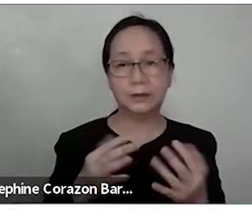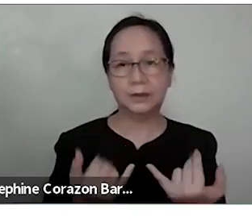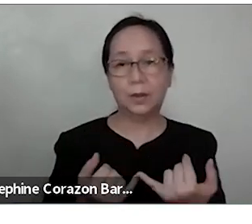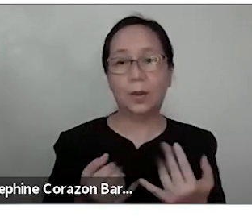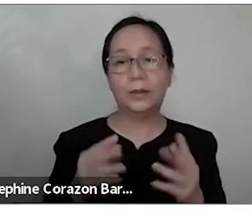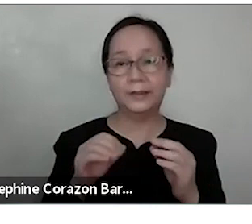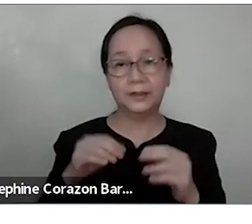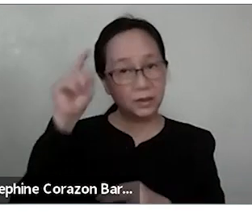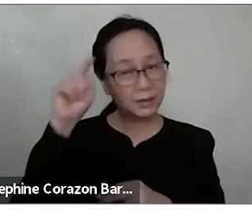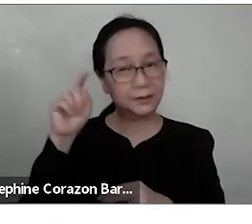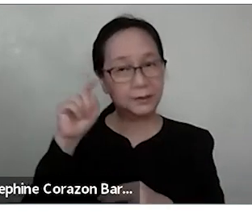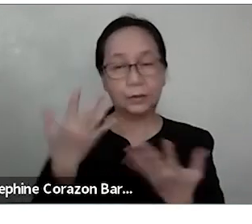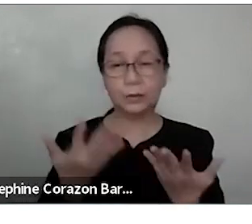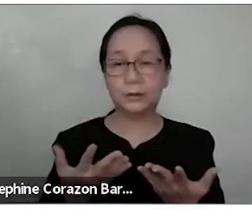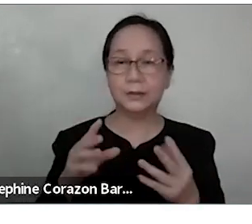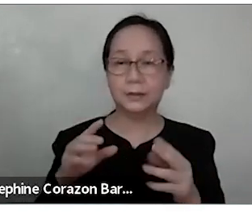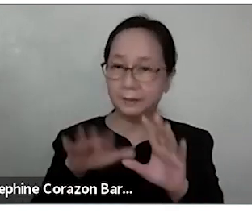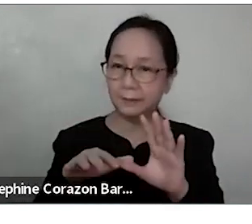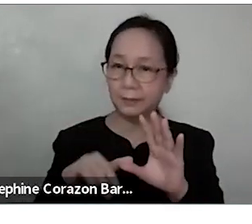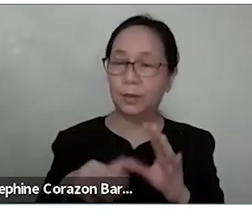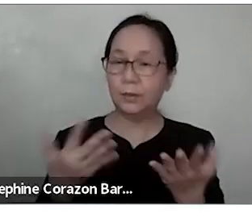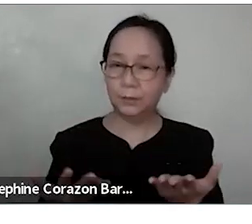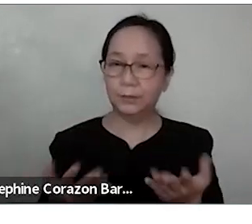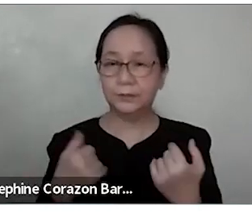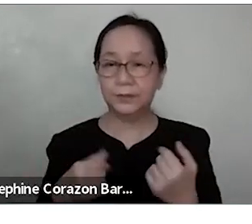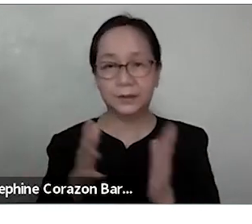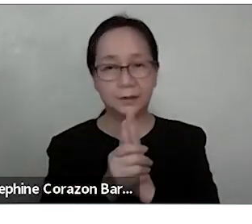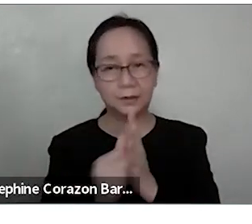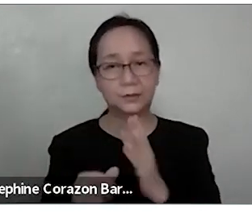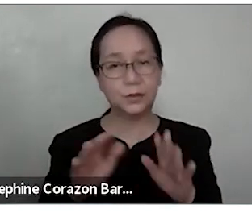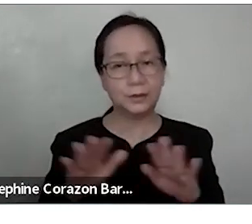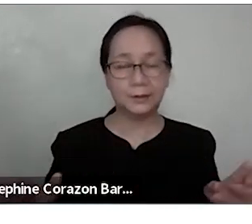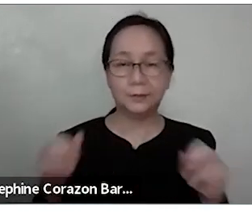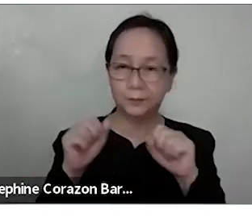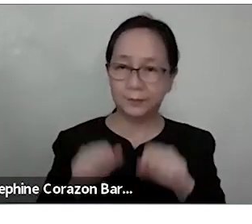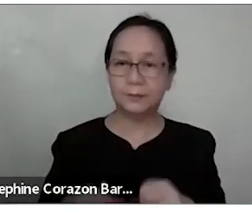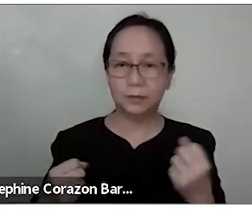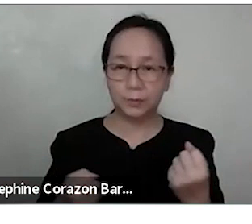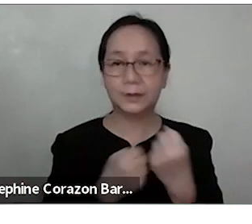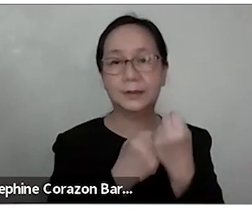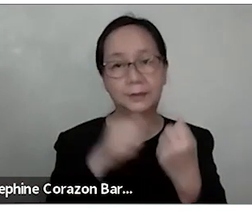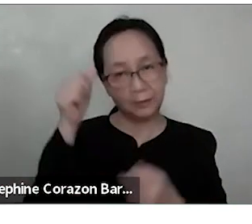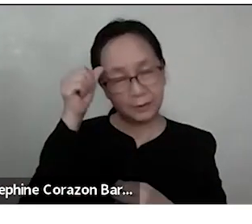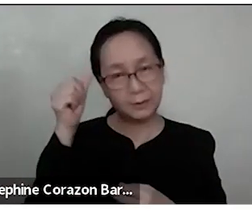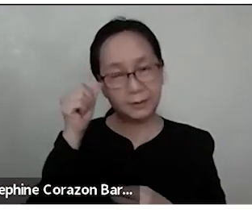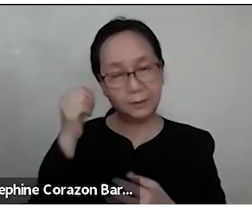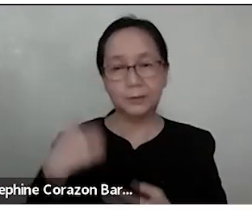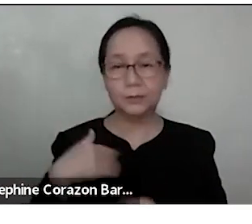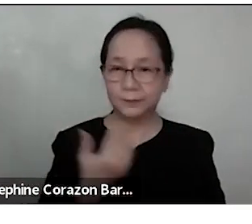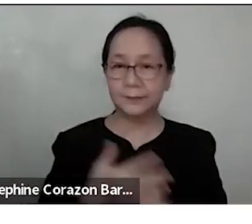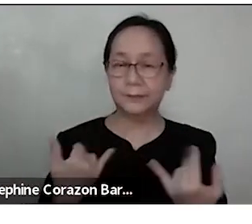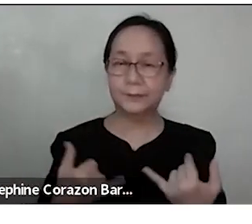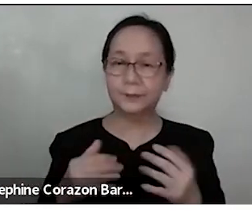of gender and disability, or when it comes to the skills of children and the available support from the adults. We also